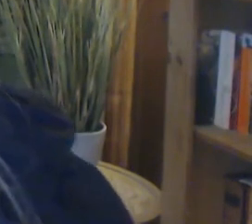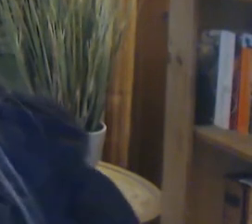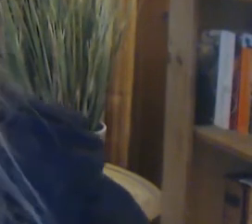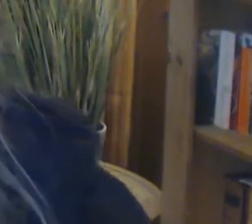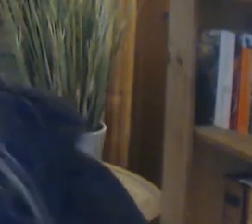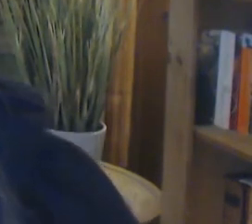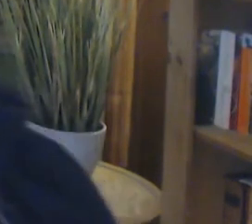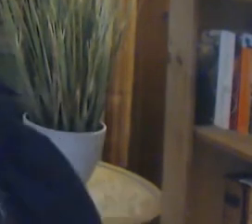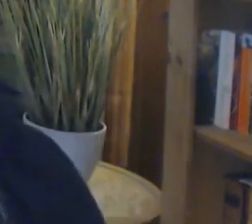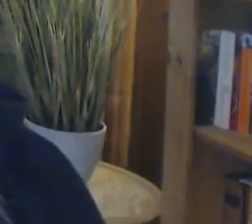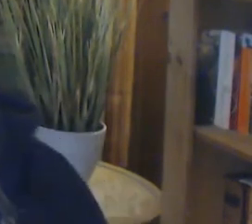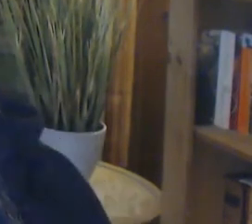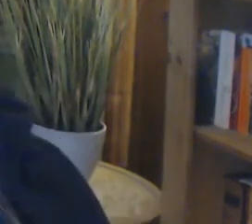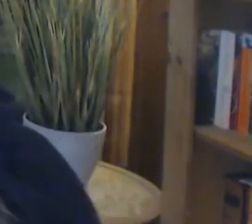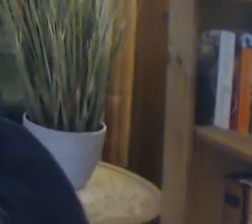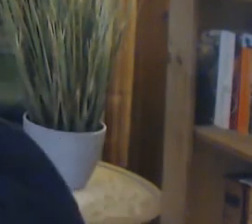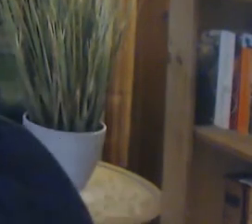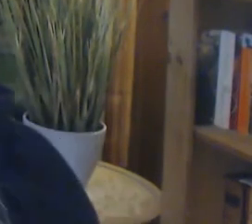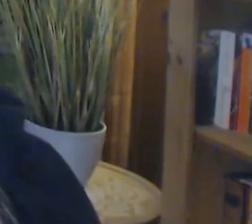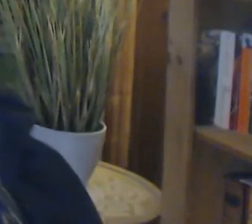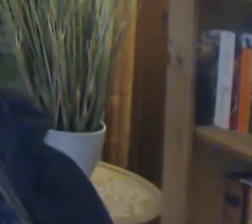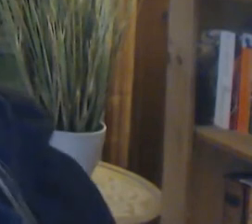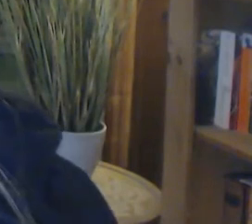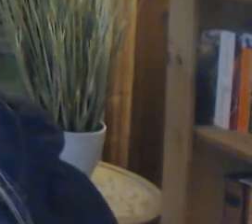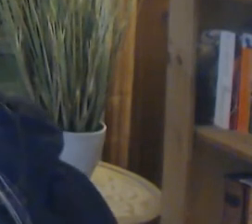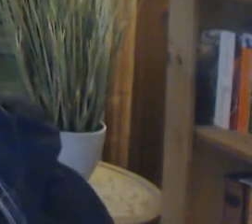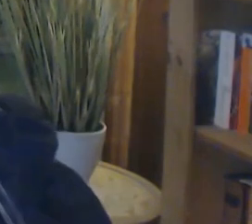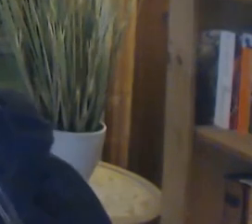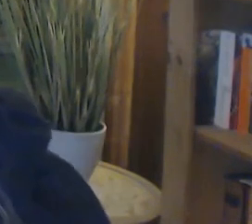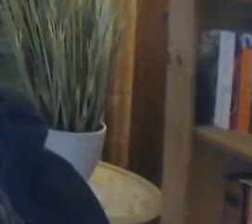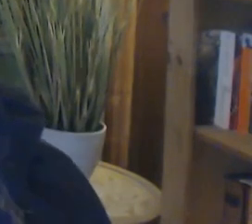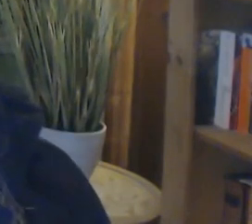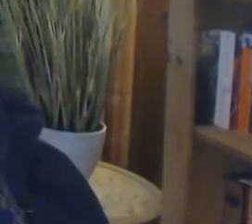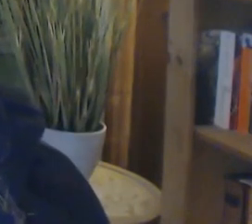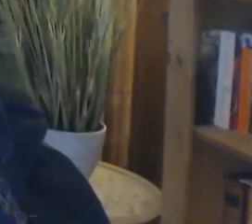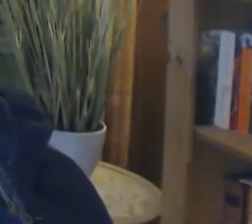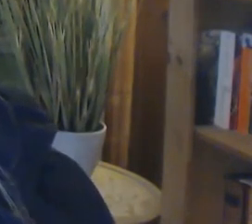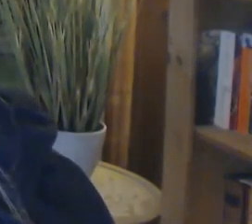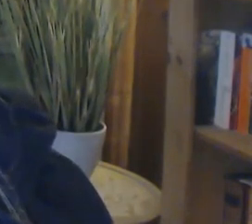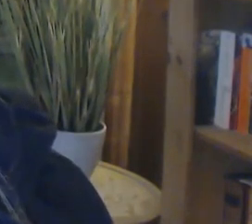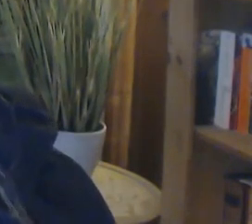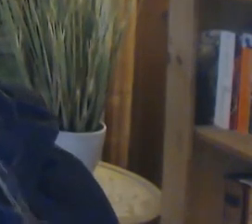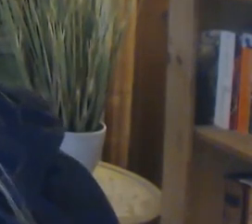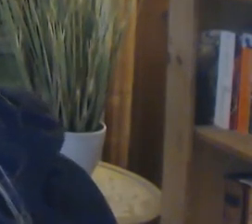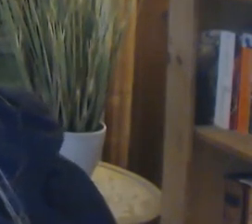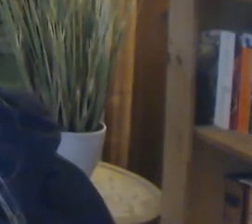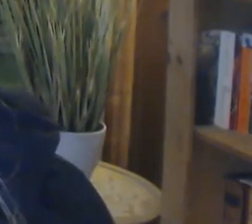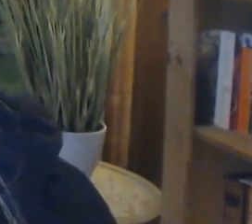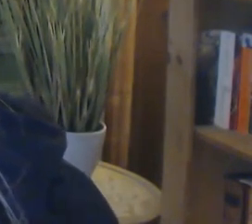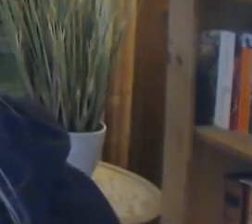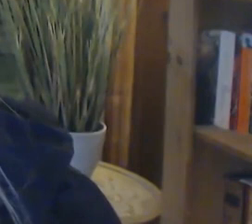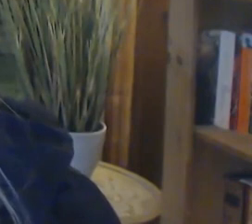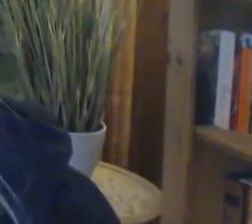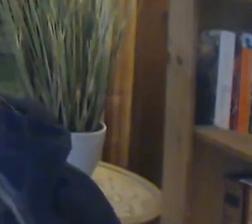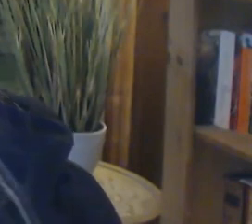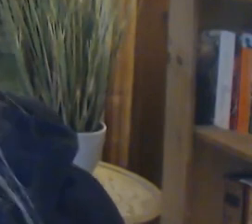this session, so I will list them for you now. The panellists include academic, novelist and founder of the Jalloch Prize, Dr